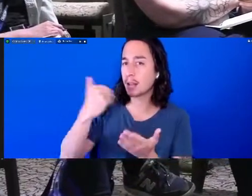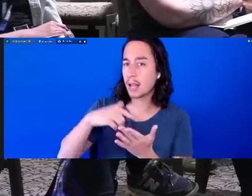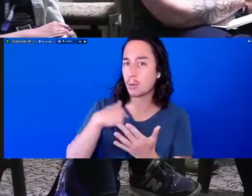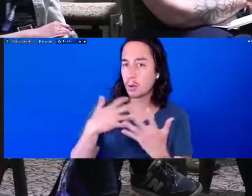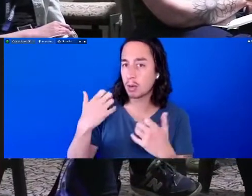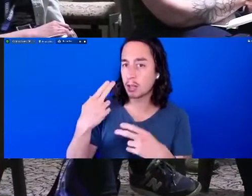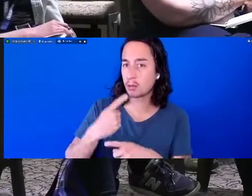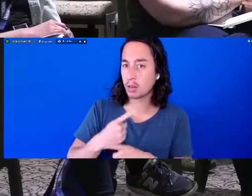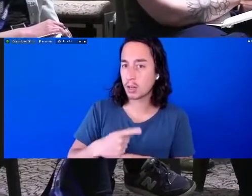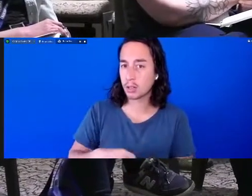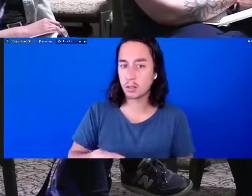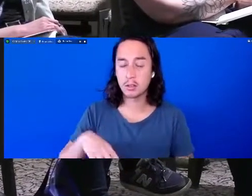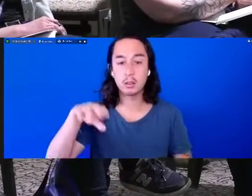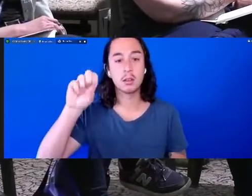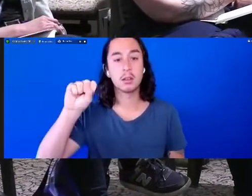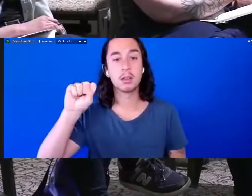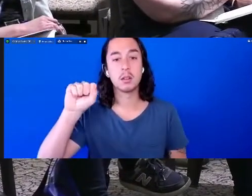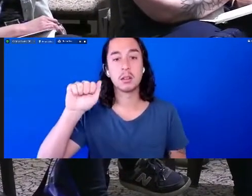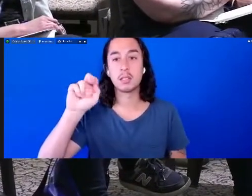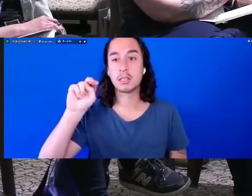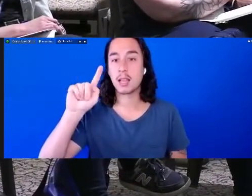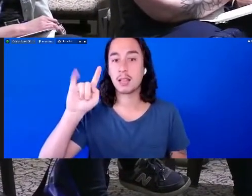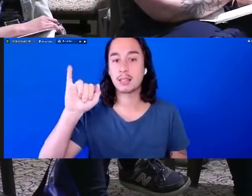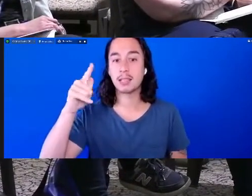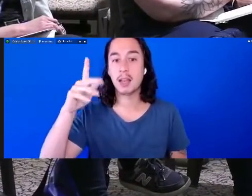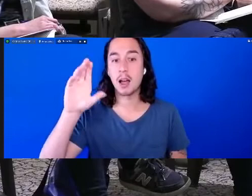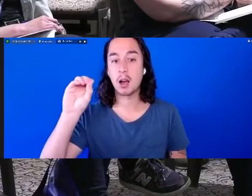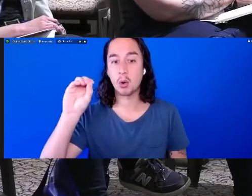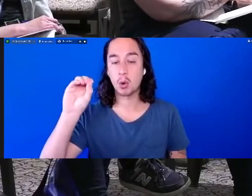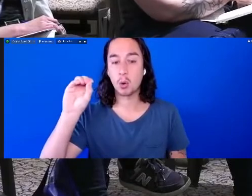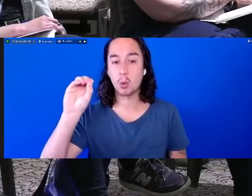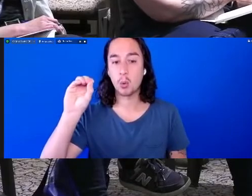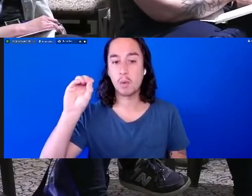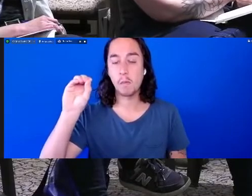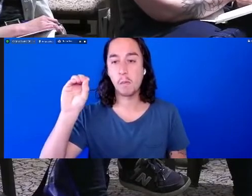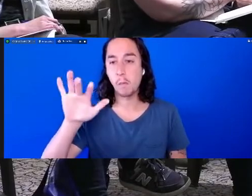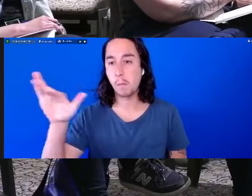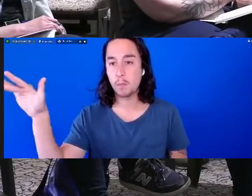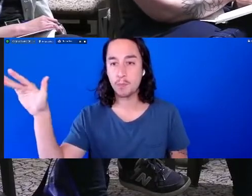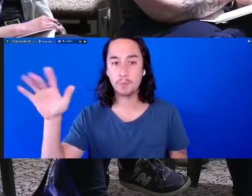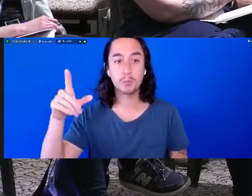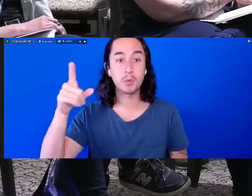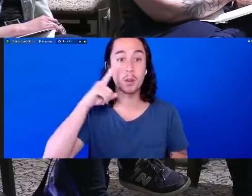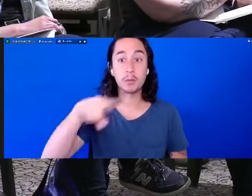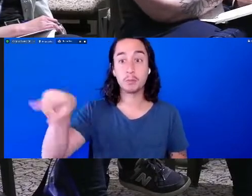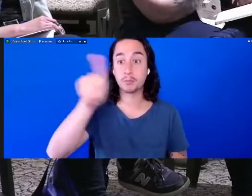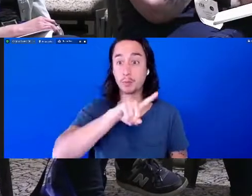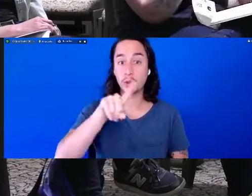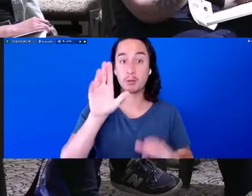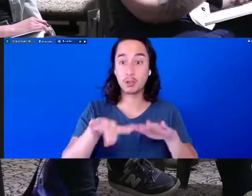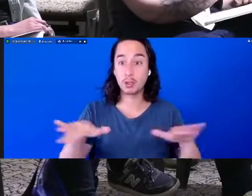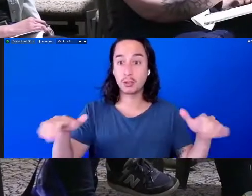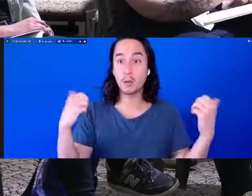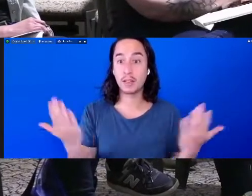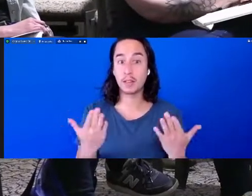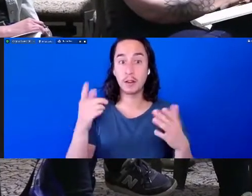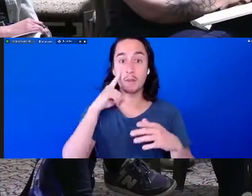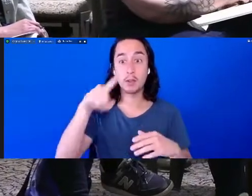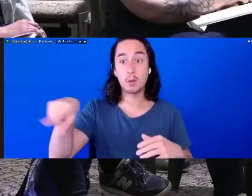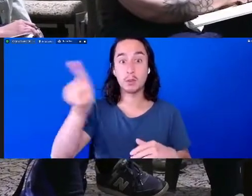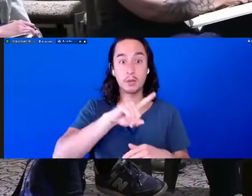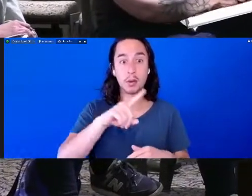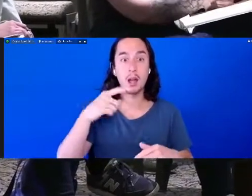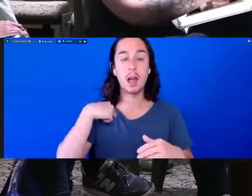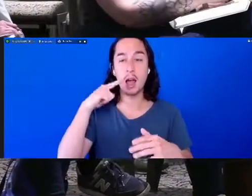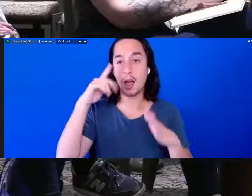right. Santiago Iacinque. Thank you so much. And for those, this is for you children over here. For those in there, I hope you've been